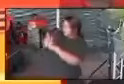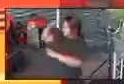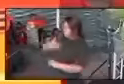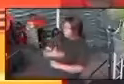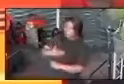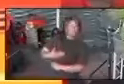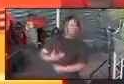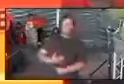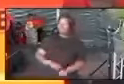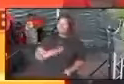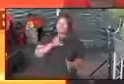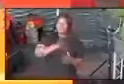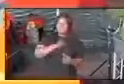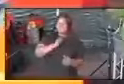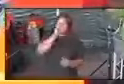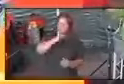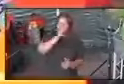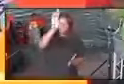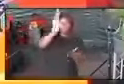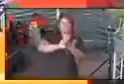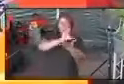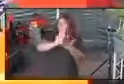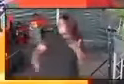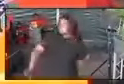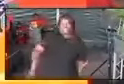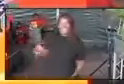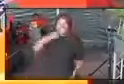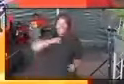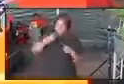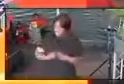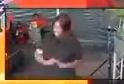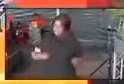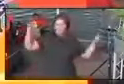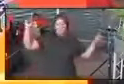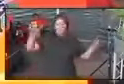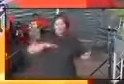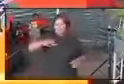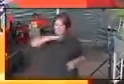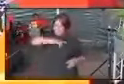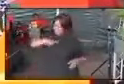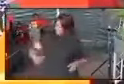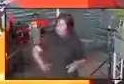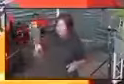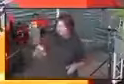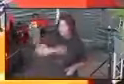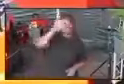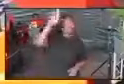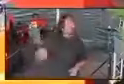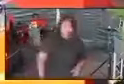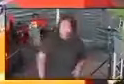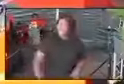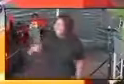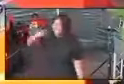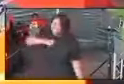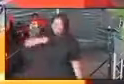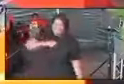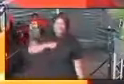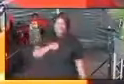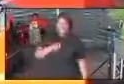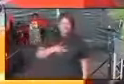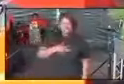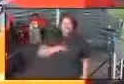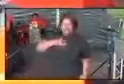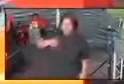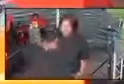You will rather not vote for me. I am not desperate to become president of South Africa. I am desperate